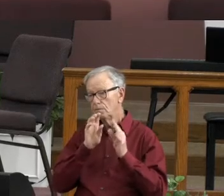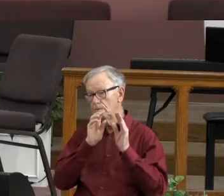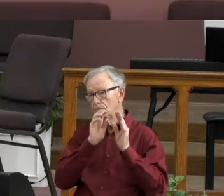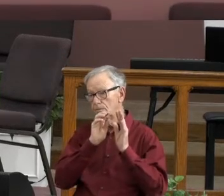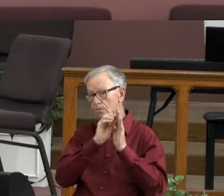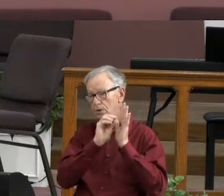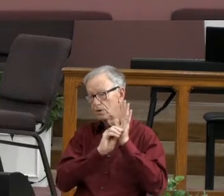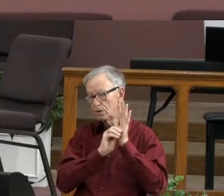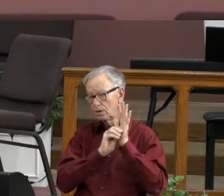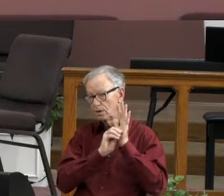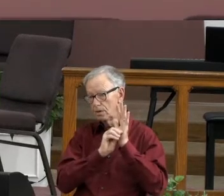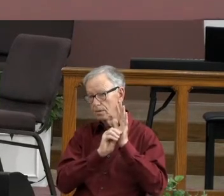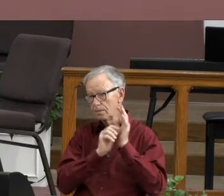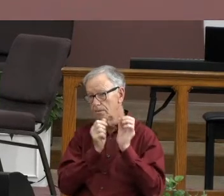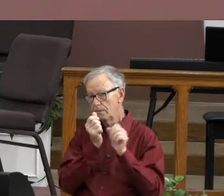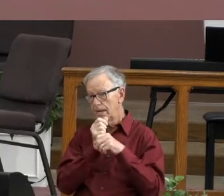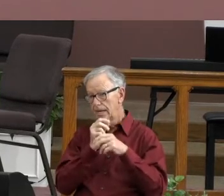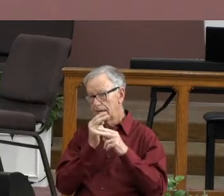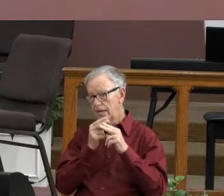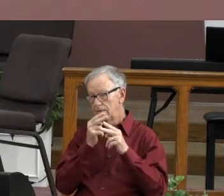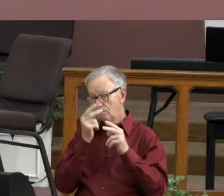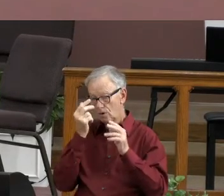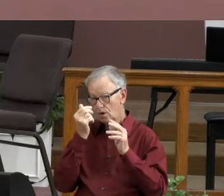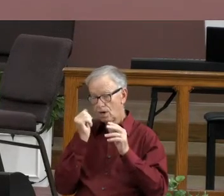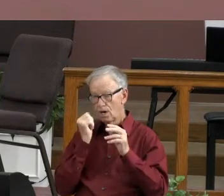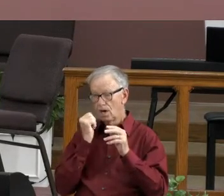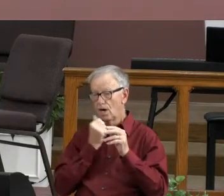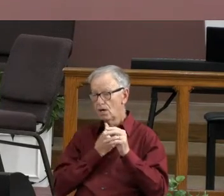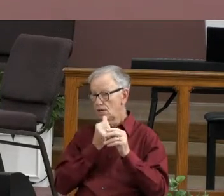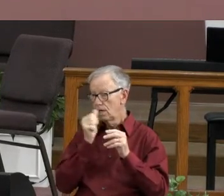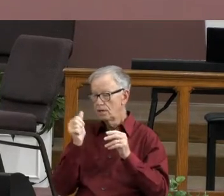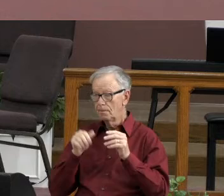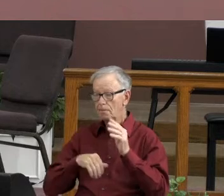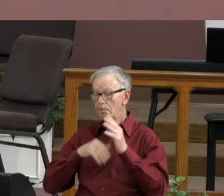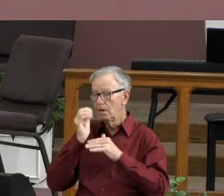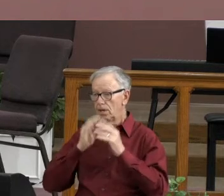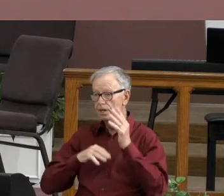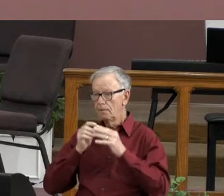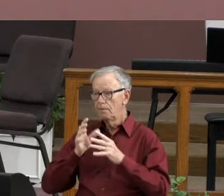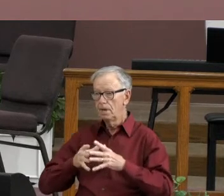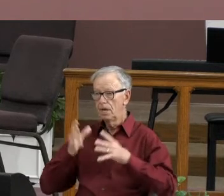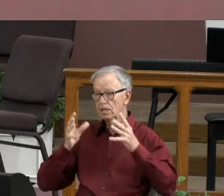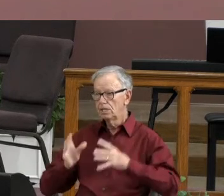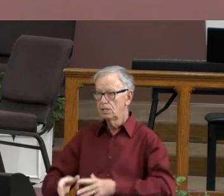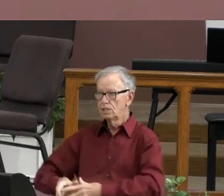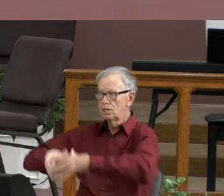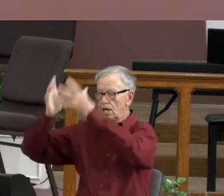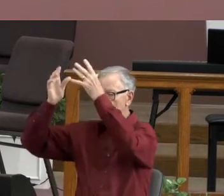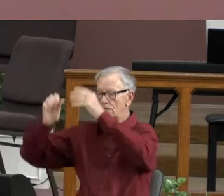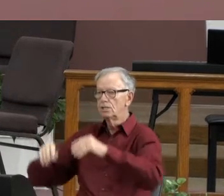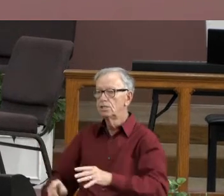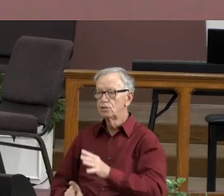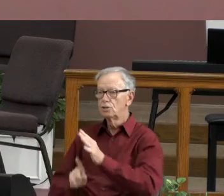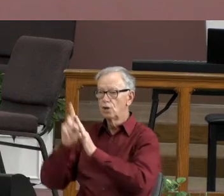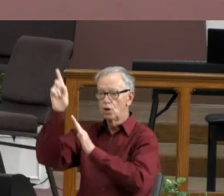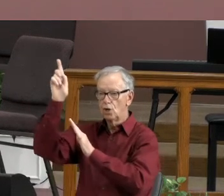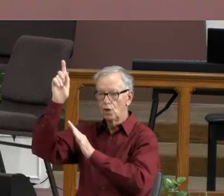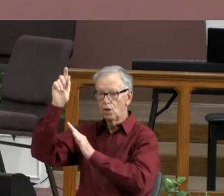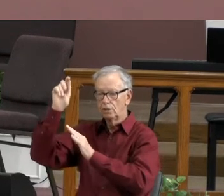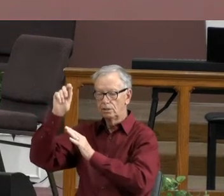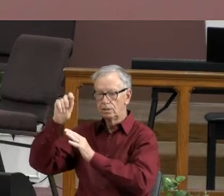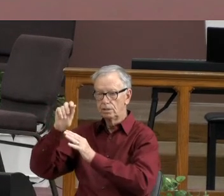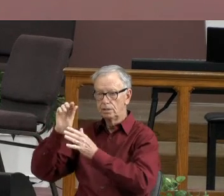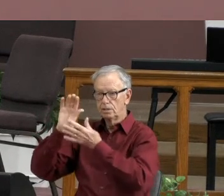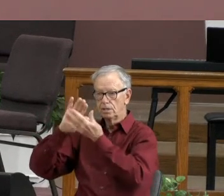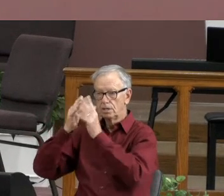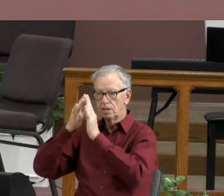And we can make a name for ourselves. We can build a big tower that stands tall in the city